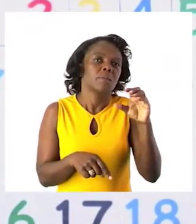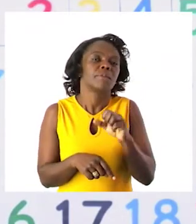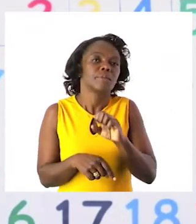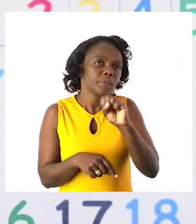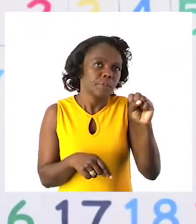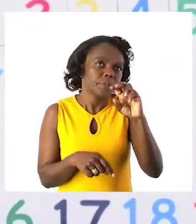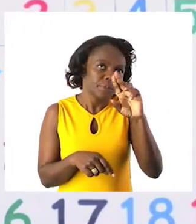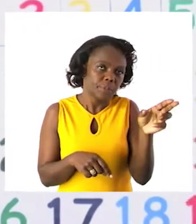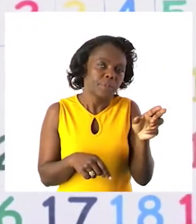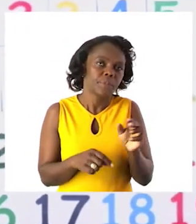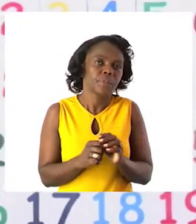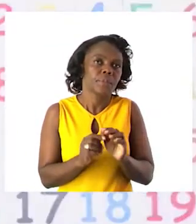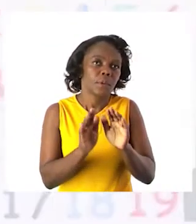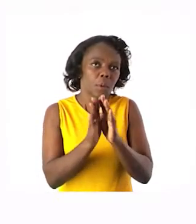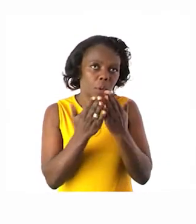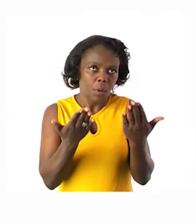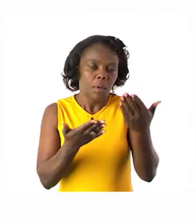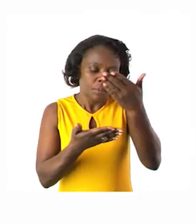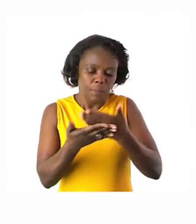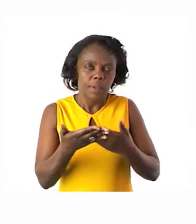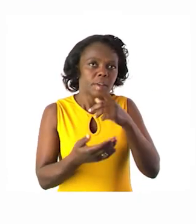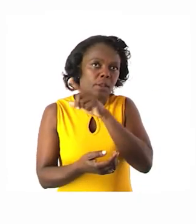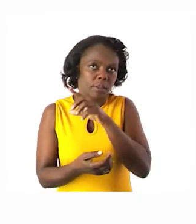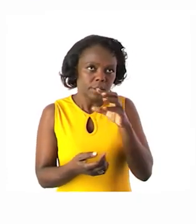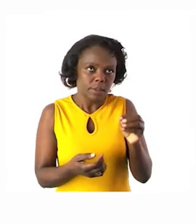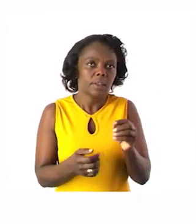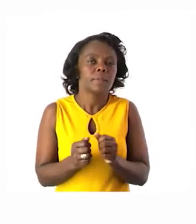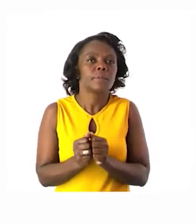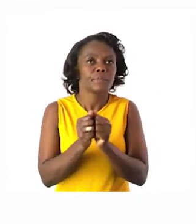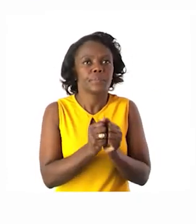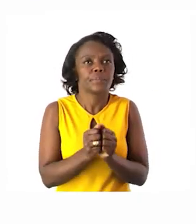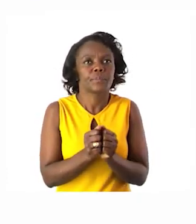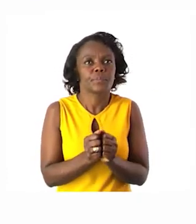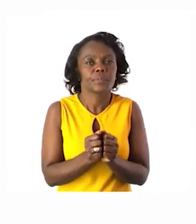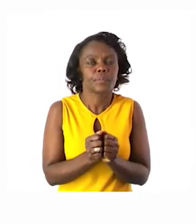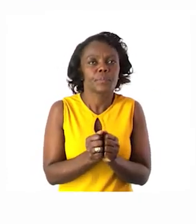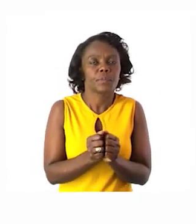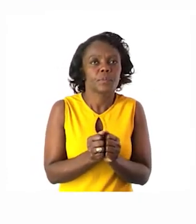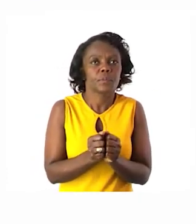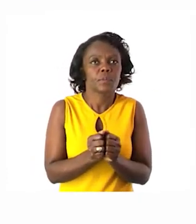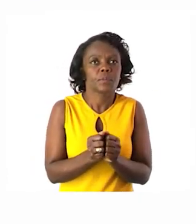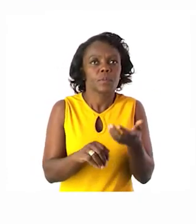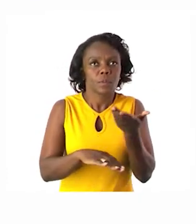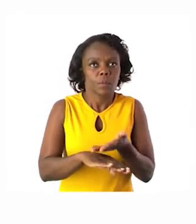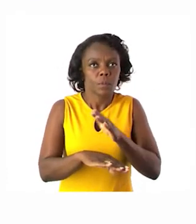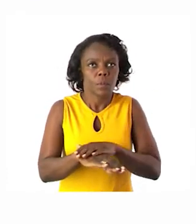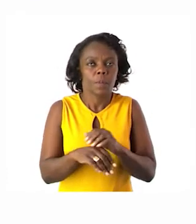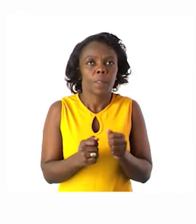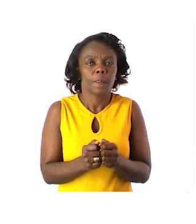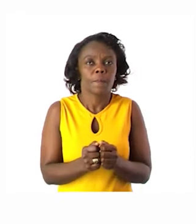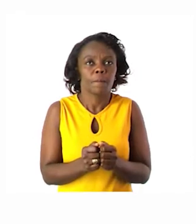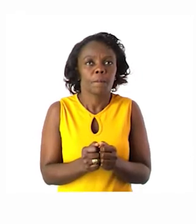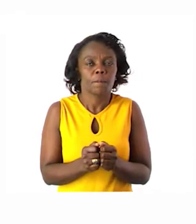to page 10 together and see the examples that we are given there. Let's do together that